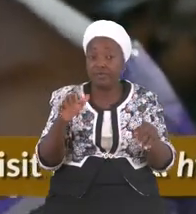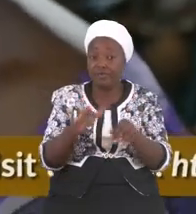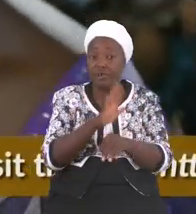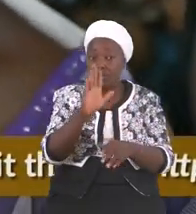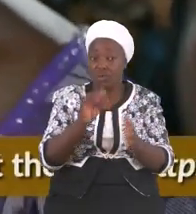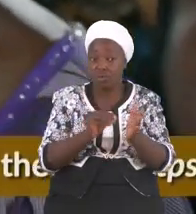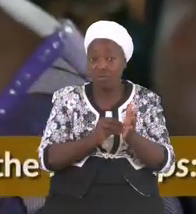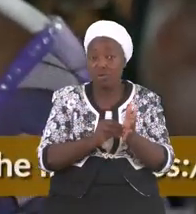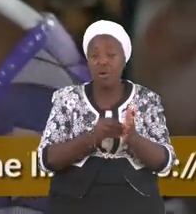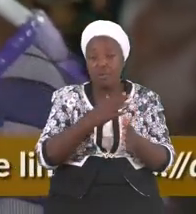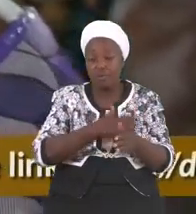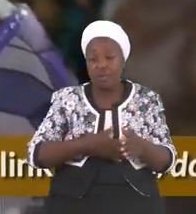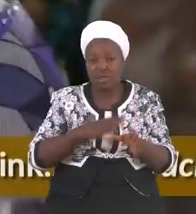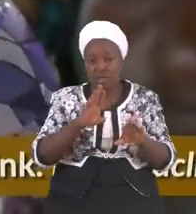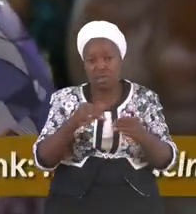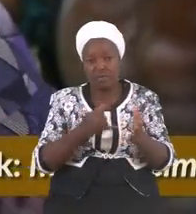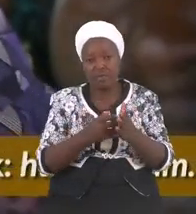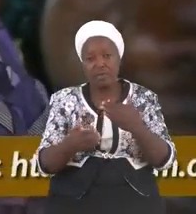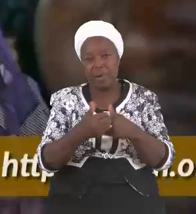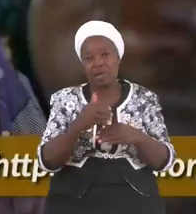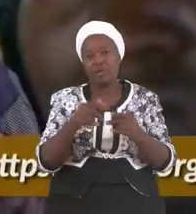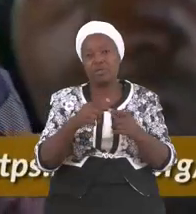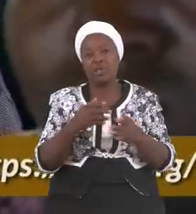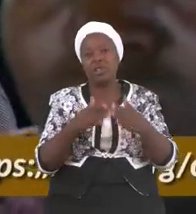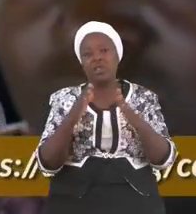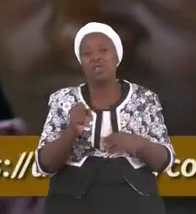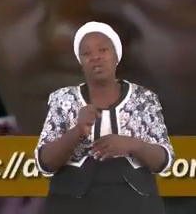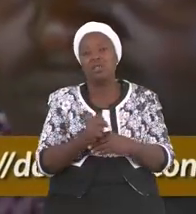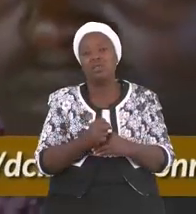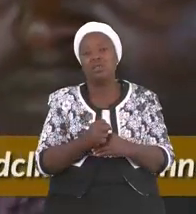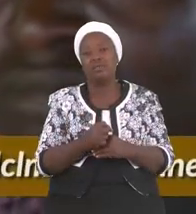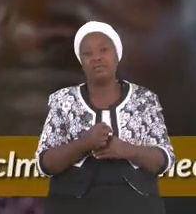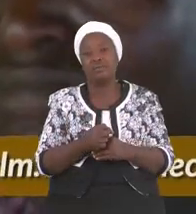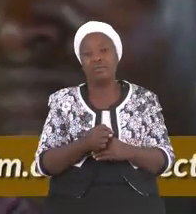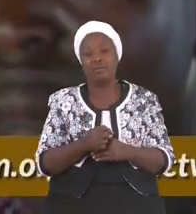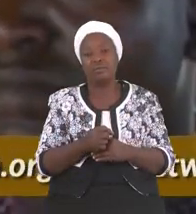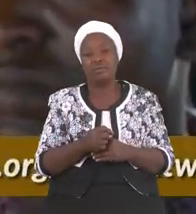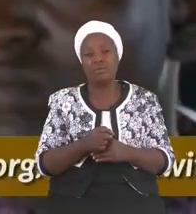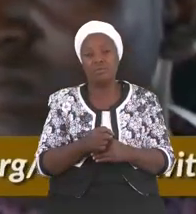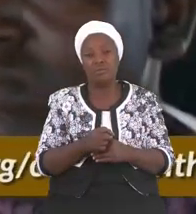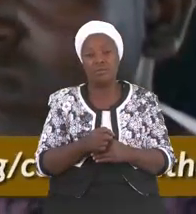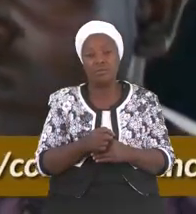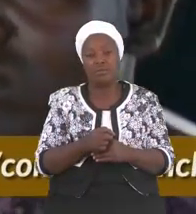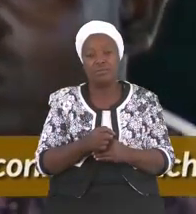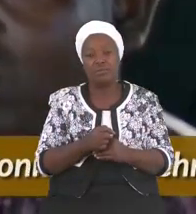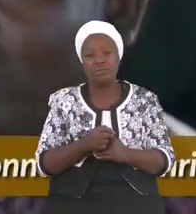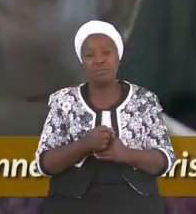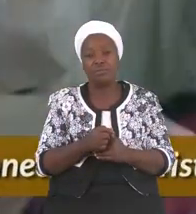counselor. Let's go towards the back, even at the gate.